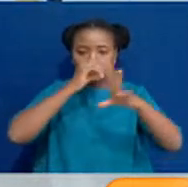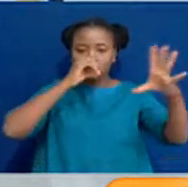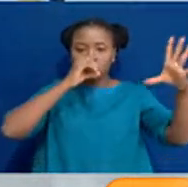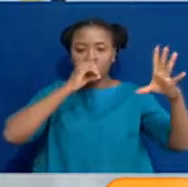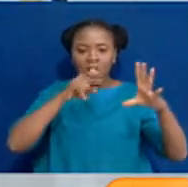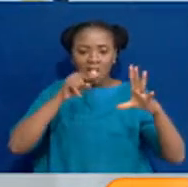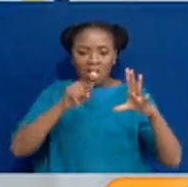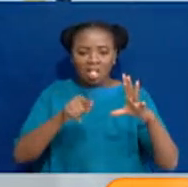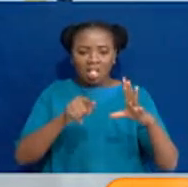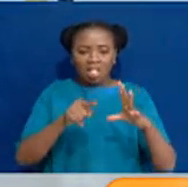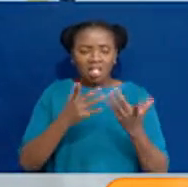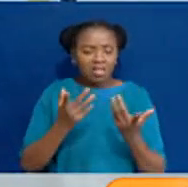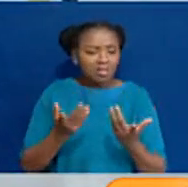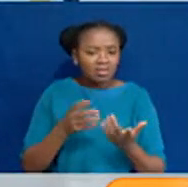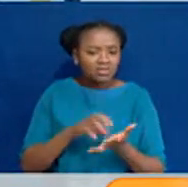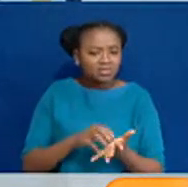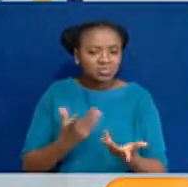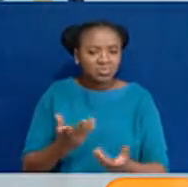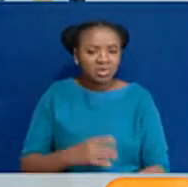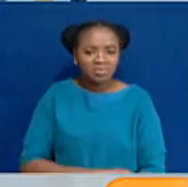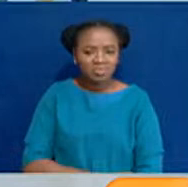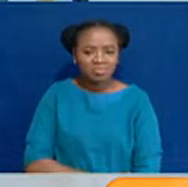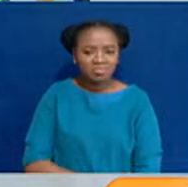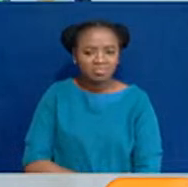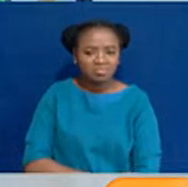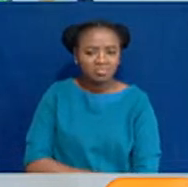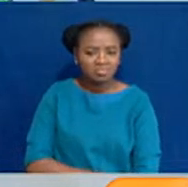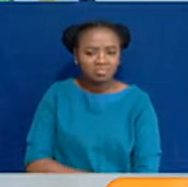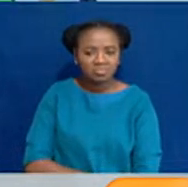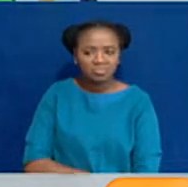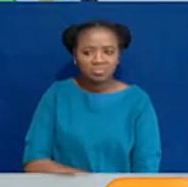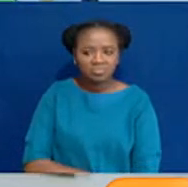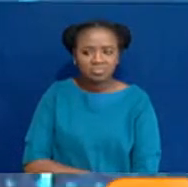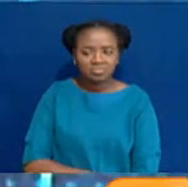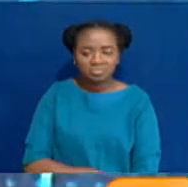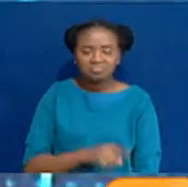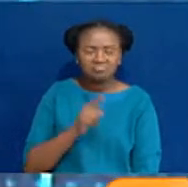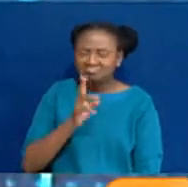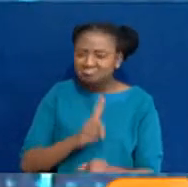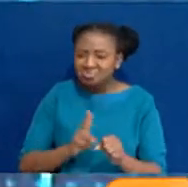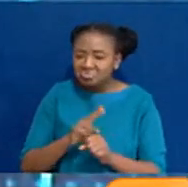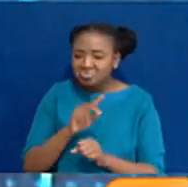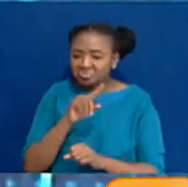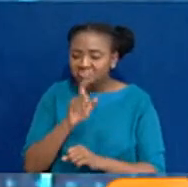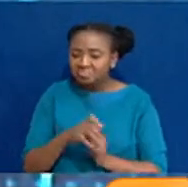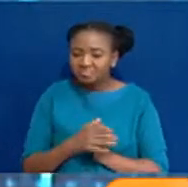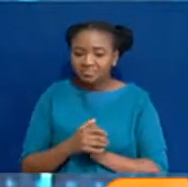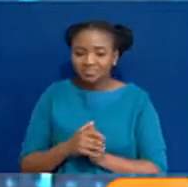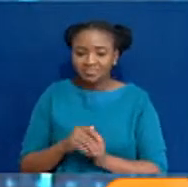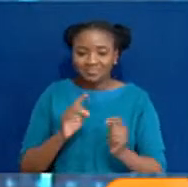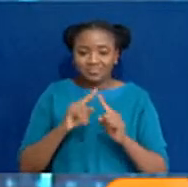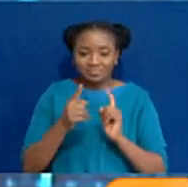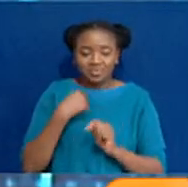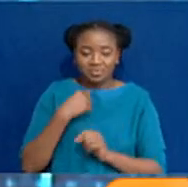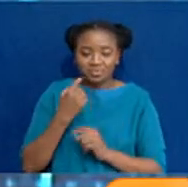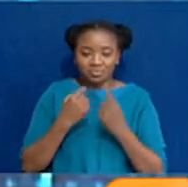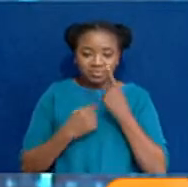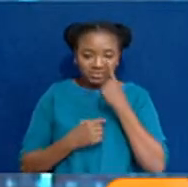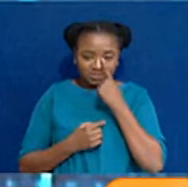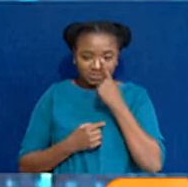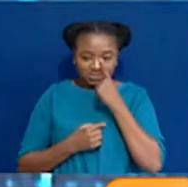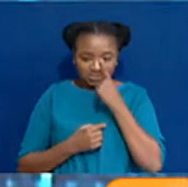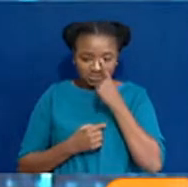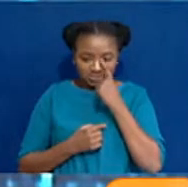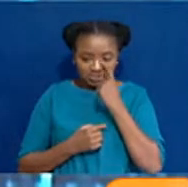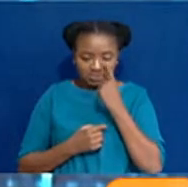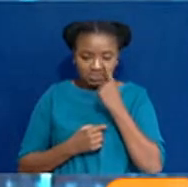million people. Yeah. What is the status update for that? Are you using any of that infrastructure? You see, what happened, and again, this was way back in 2013.